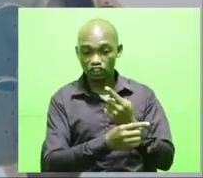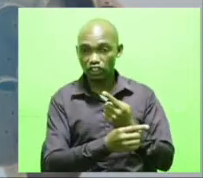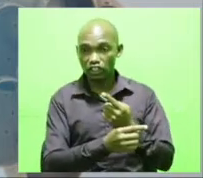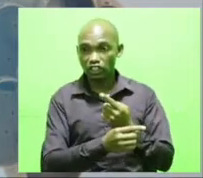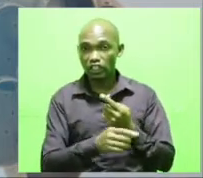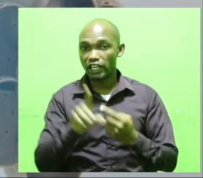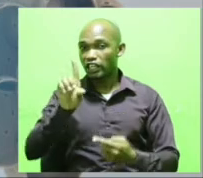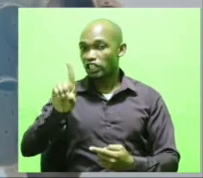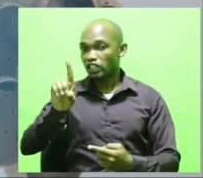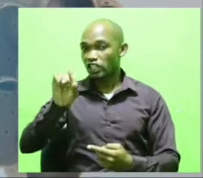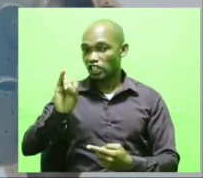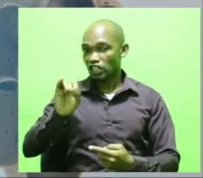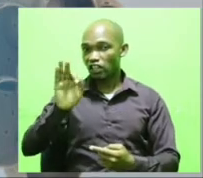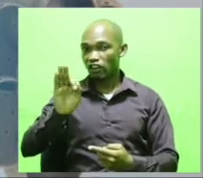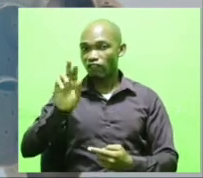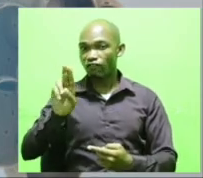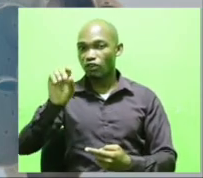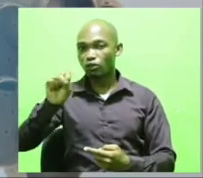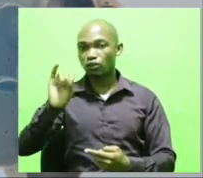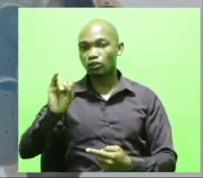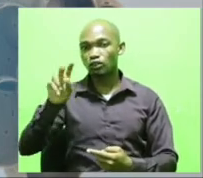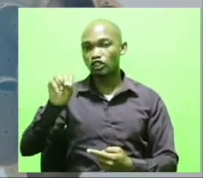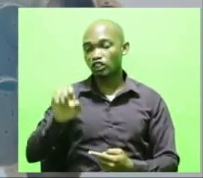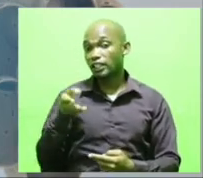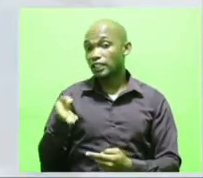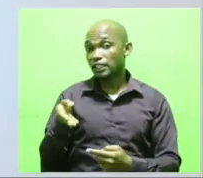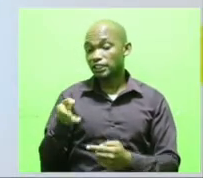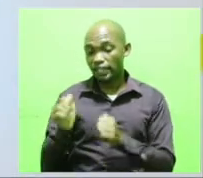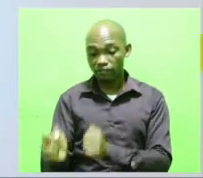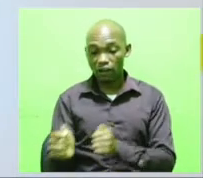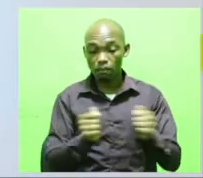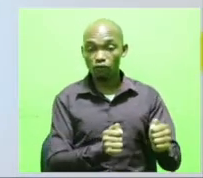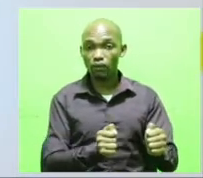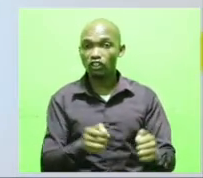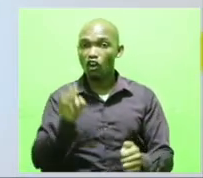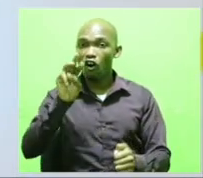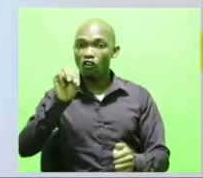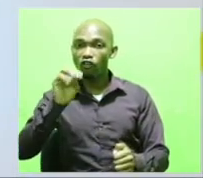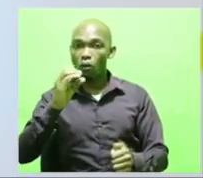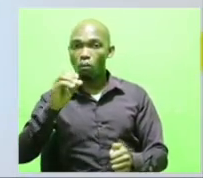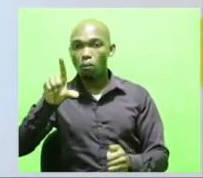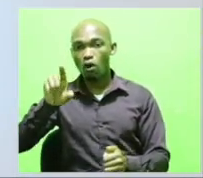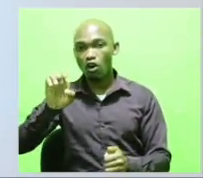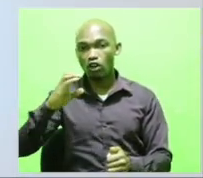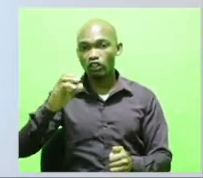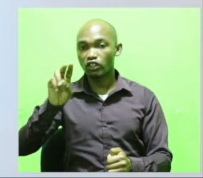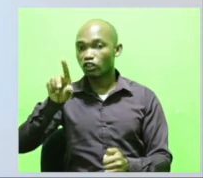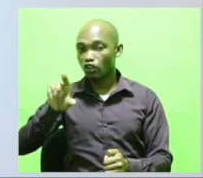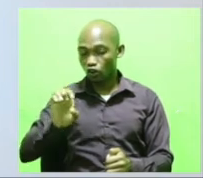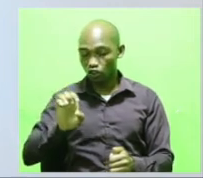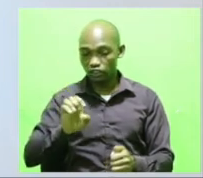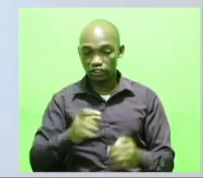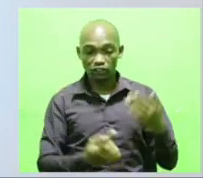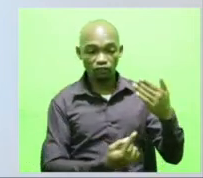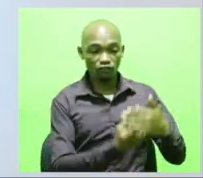gases move by the means of diffusion process. By definition, diffusion is the movement of